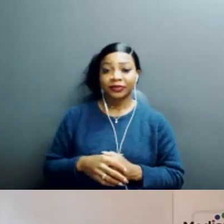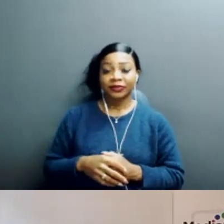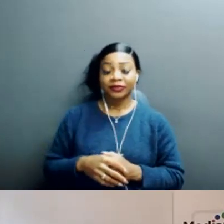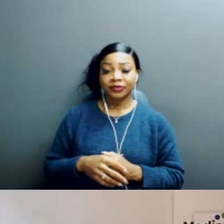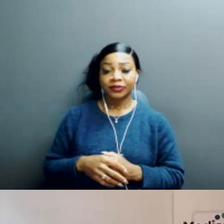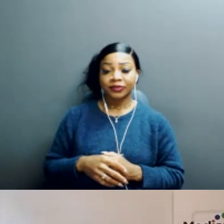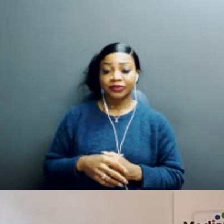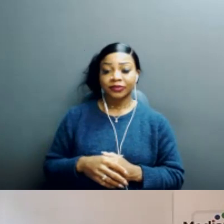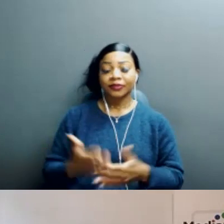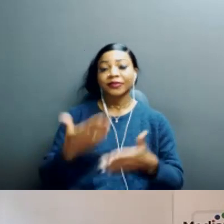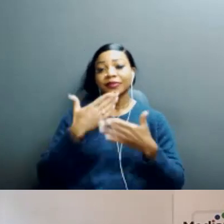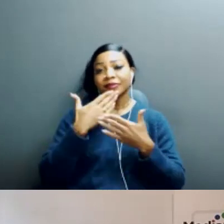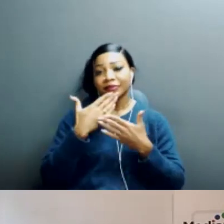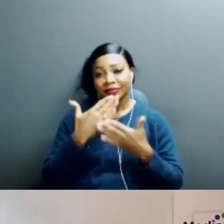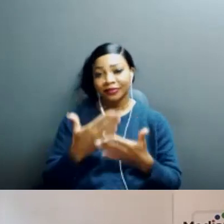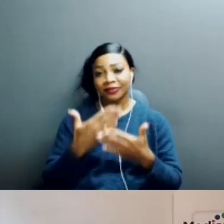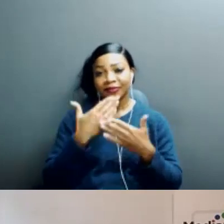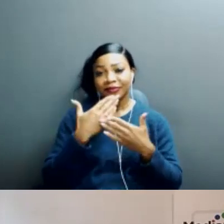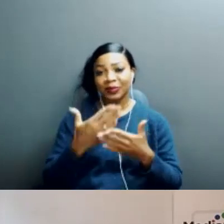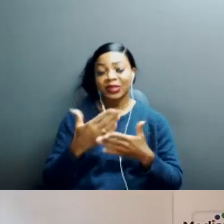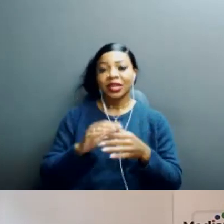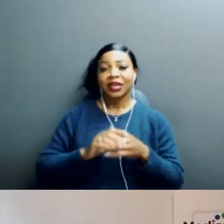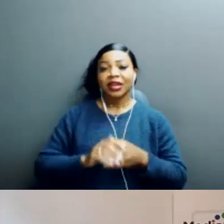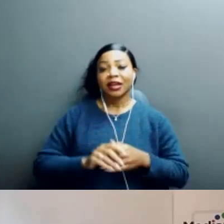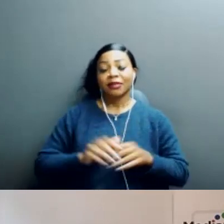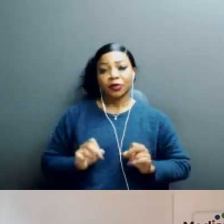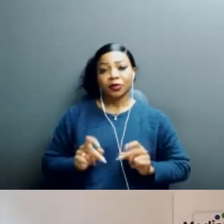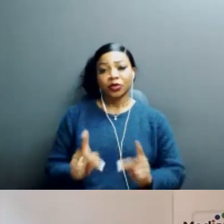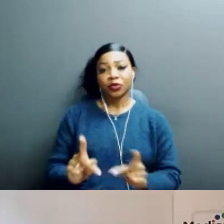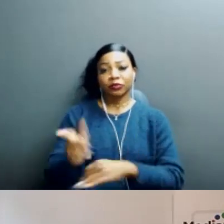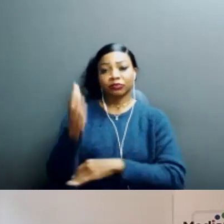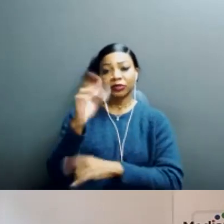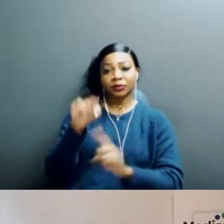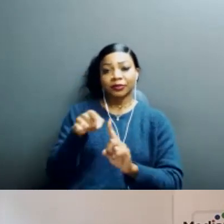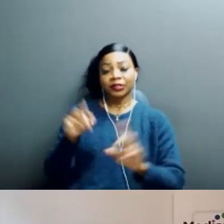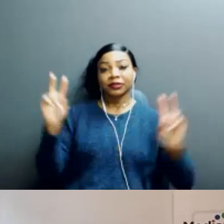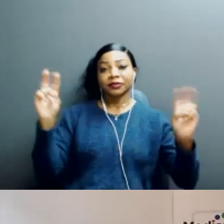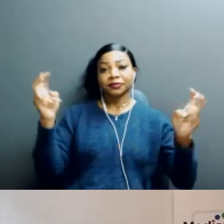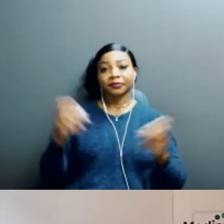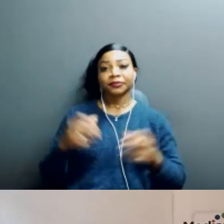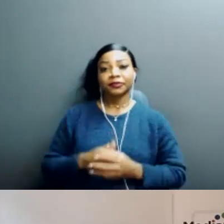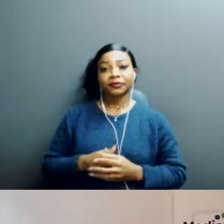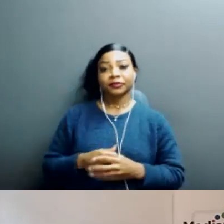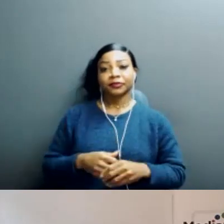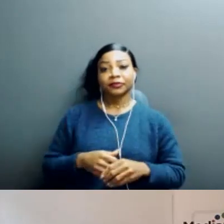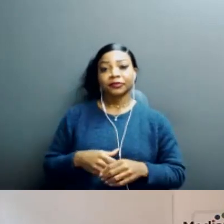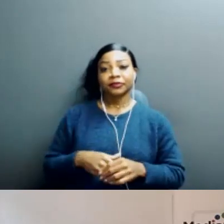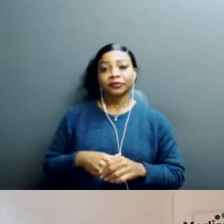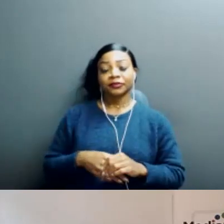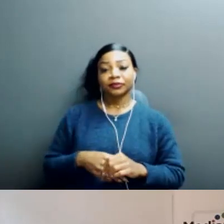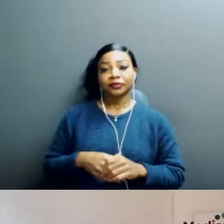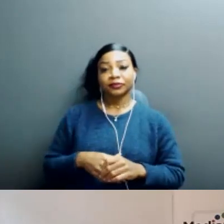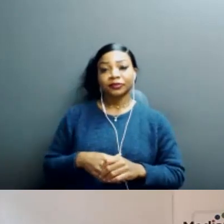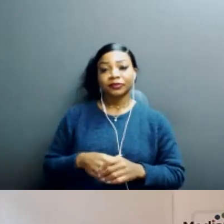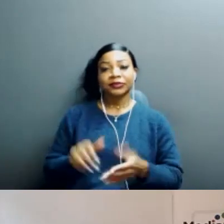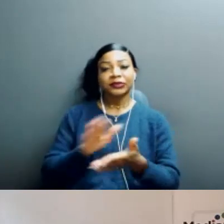I just want to say thank you for the uh the privilege and the honor to speak about this topic and really uh it's great um you know to